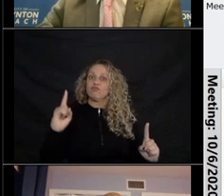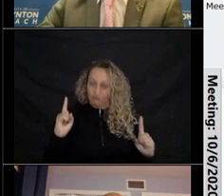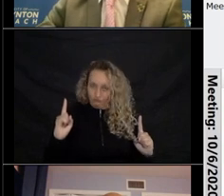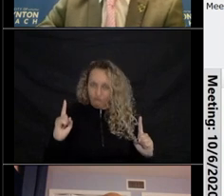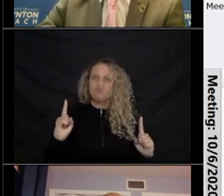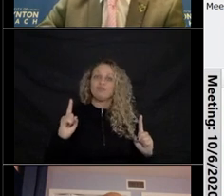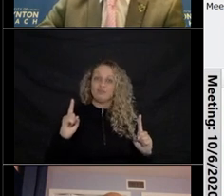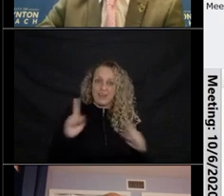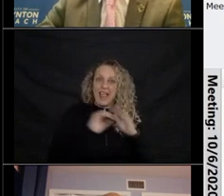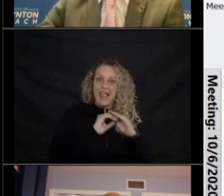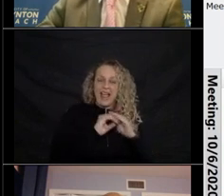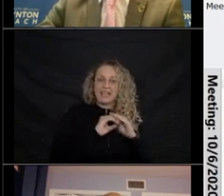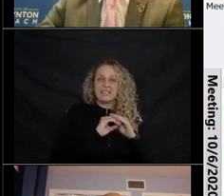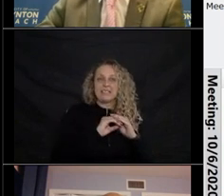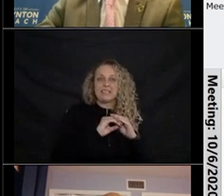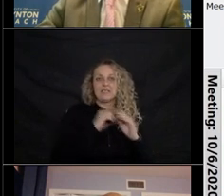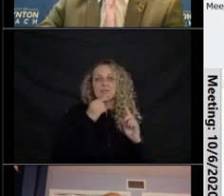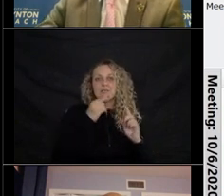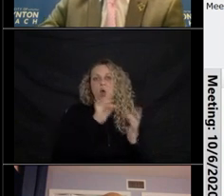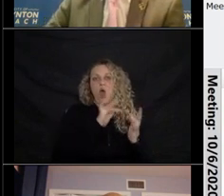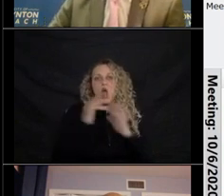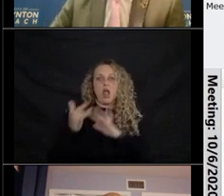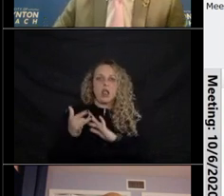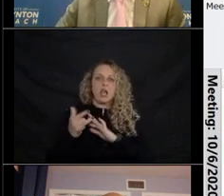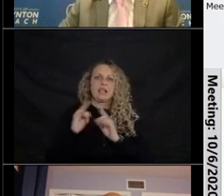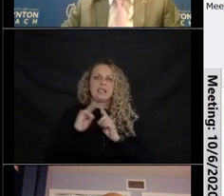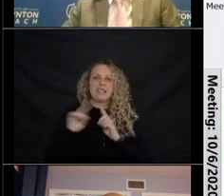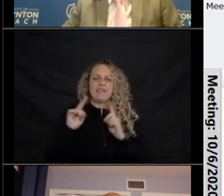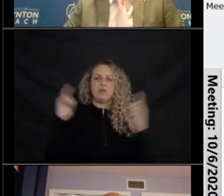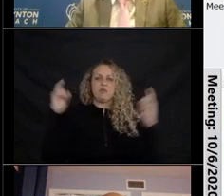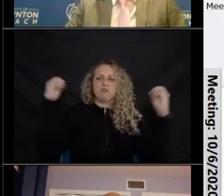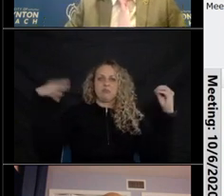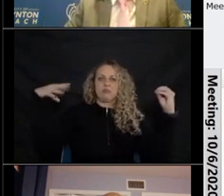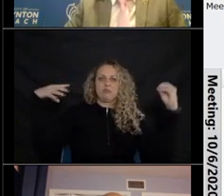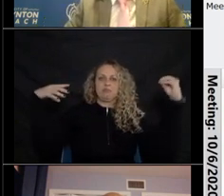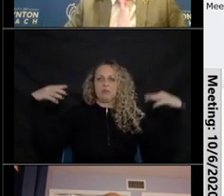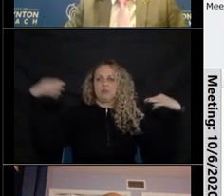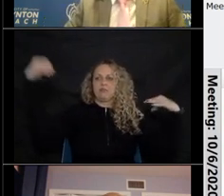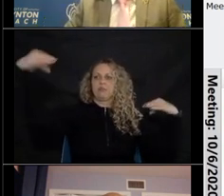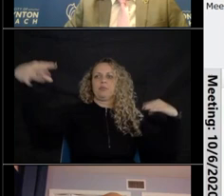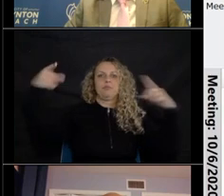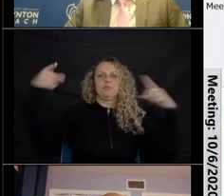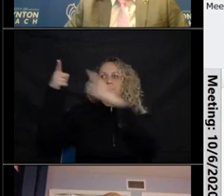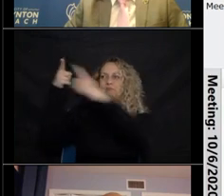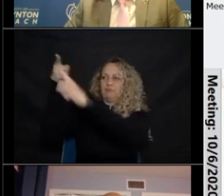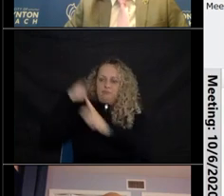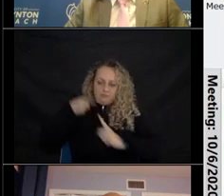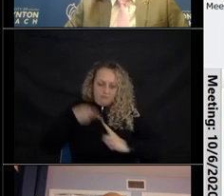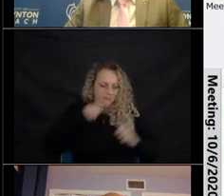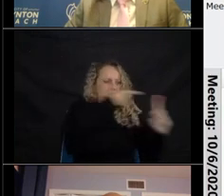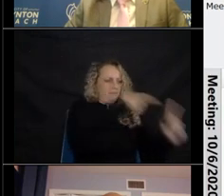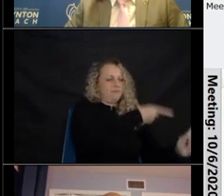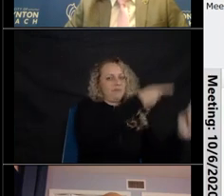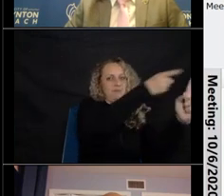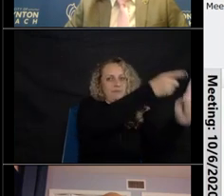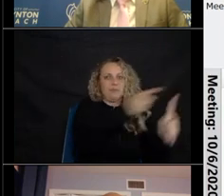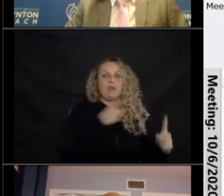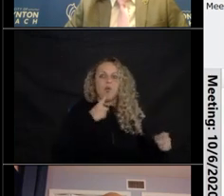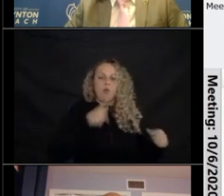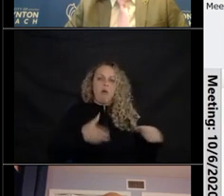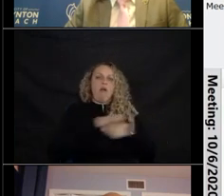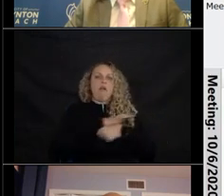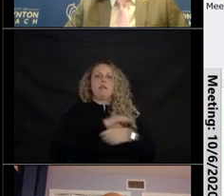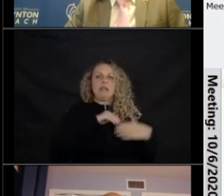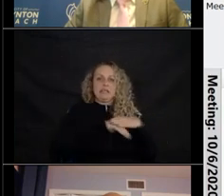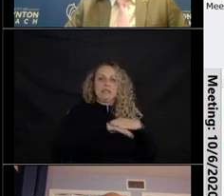an access point on 9 different light poles within the park. So the entire of the park, which will also cover the